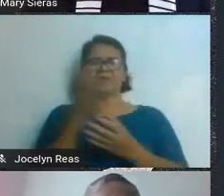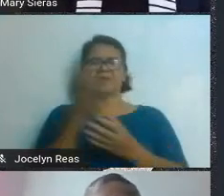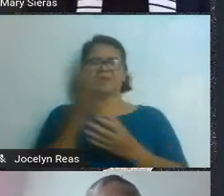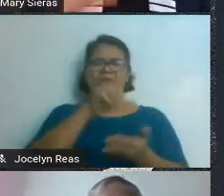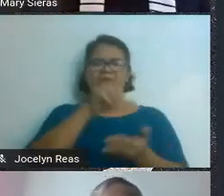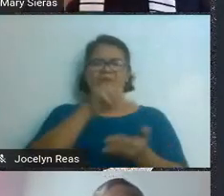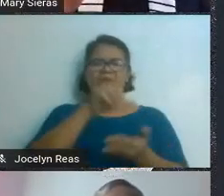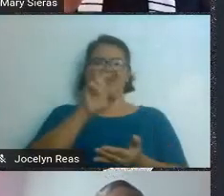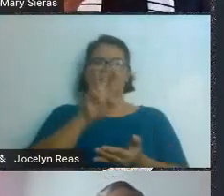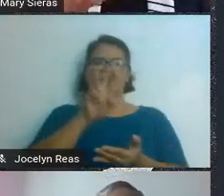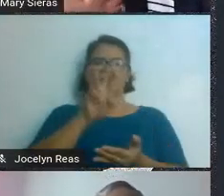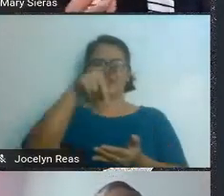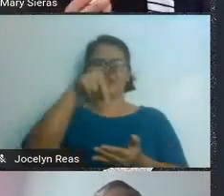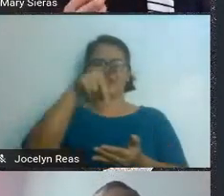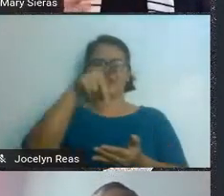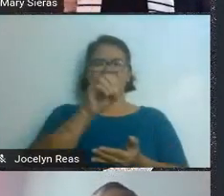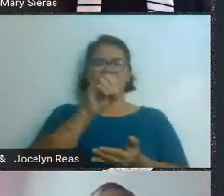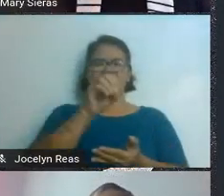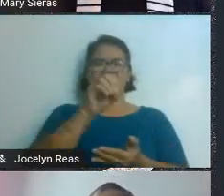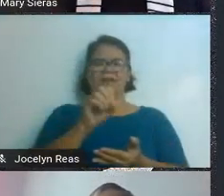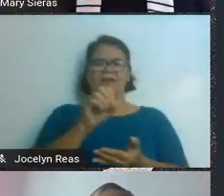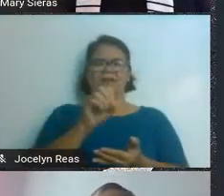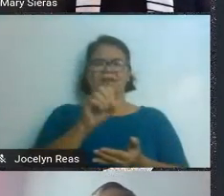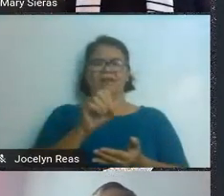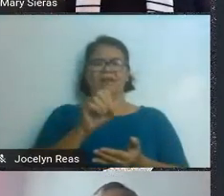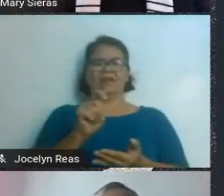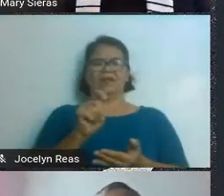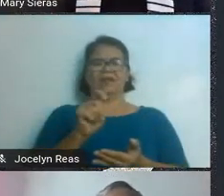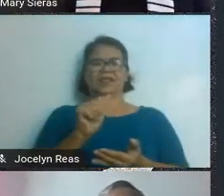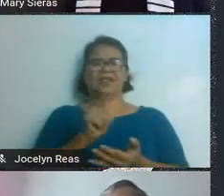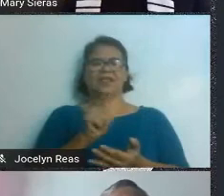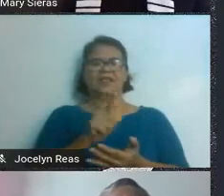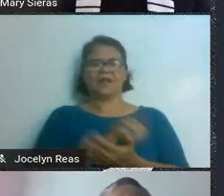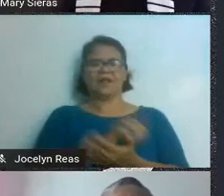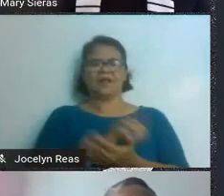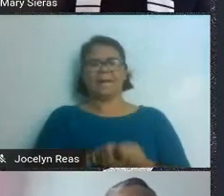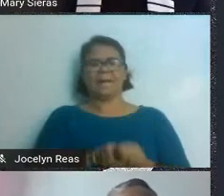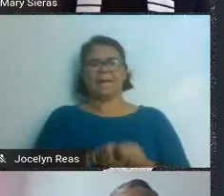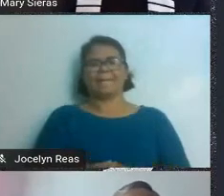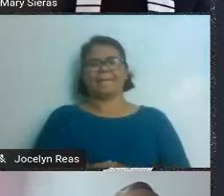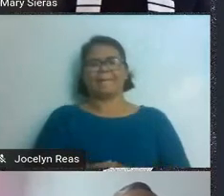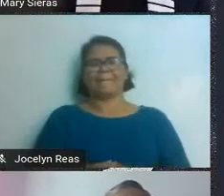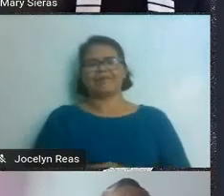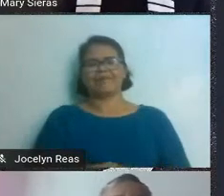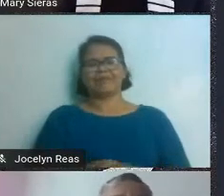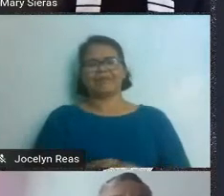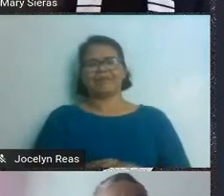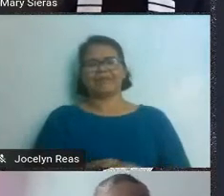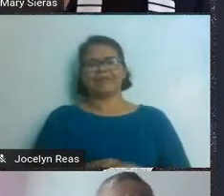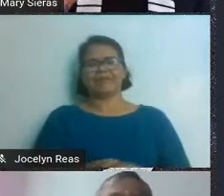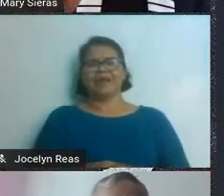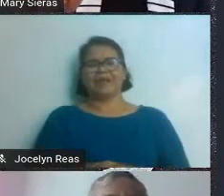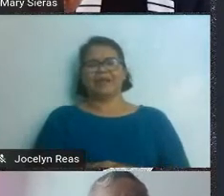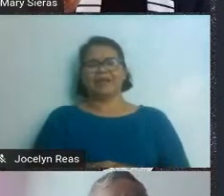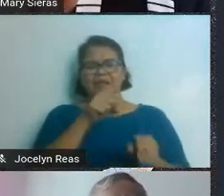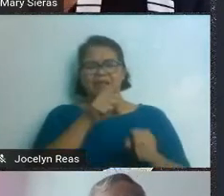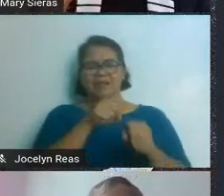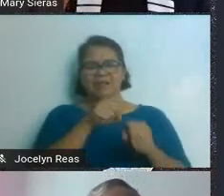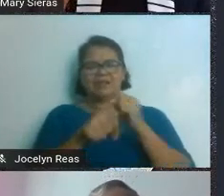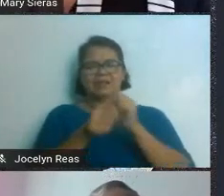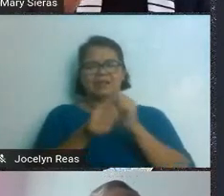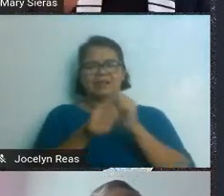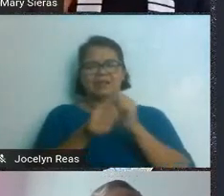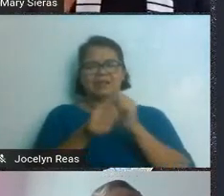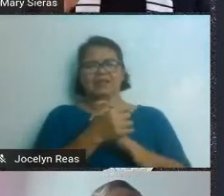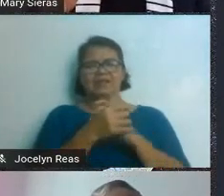salamat, Yusek, kasi kami din po sa Tech O'Clock, nagpo-post din po kami if mayroong mga bago po dun sa ating LR portal. Like kagabi po, no,